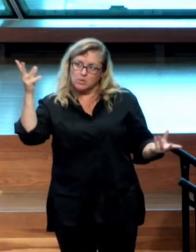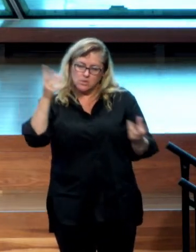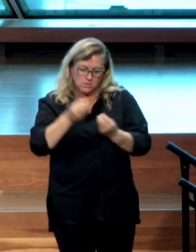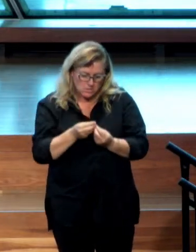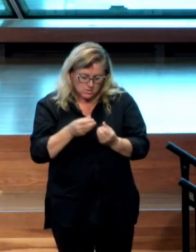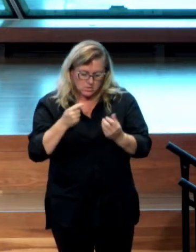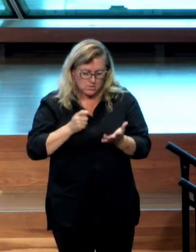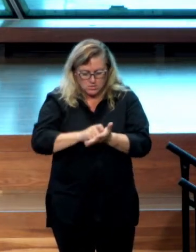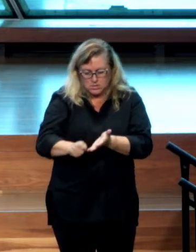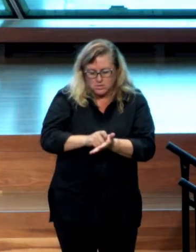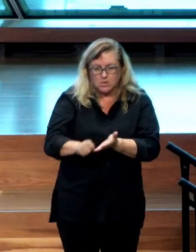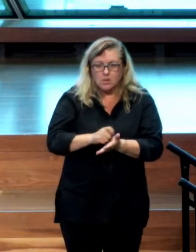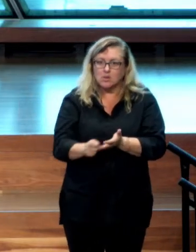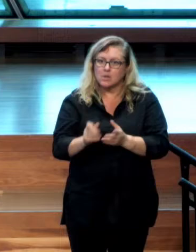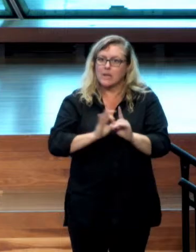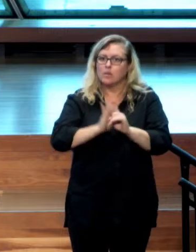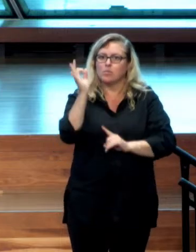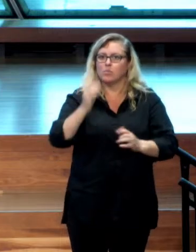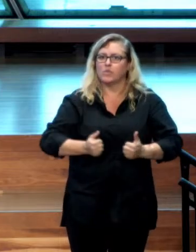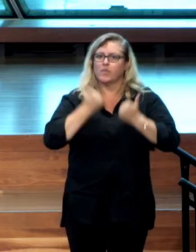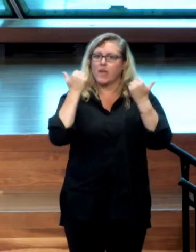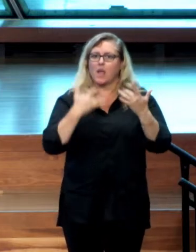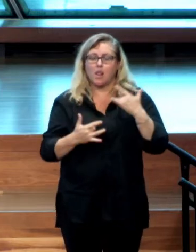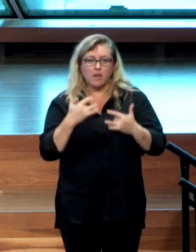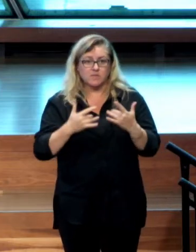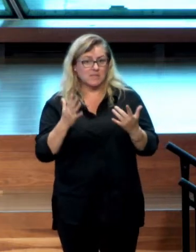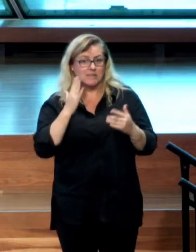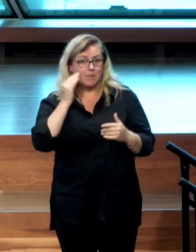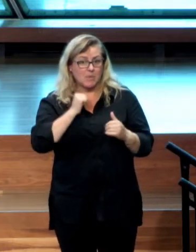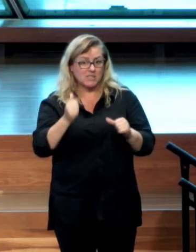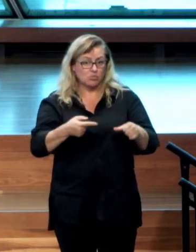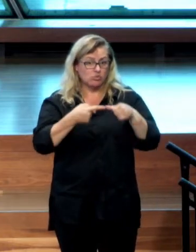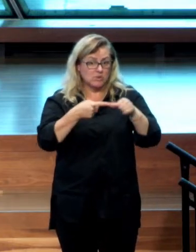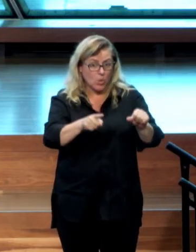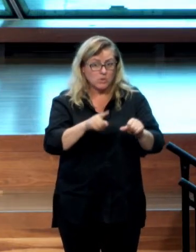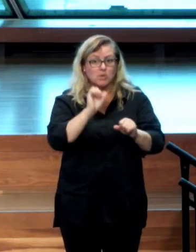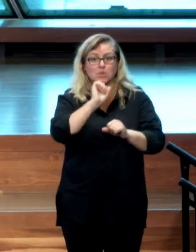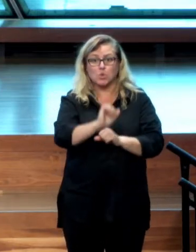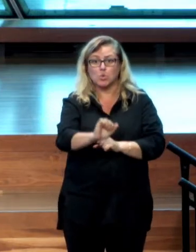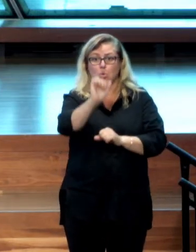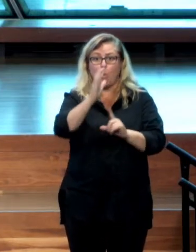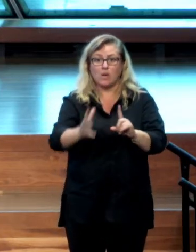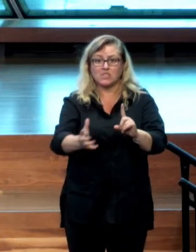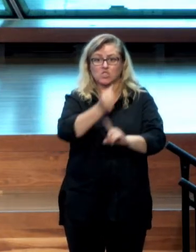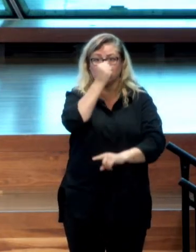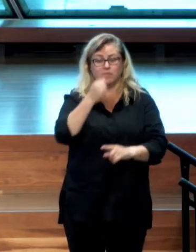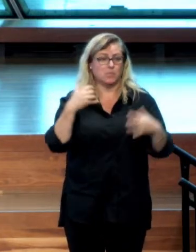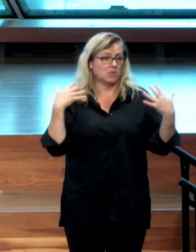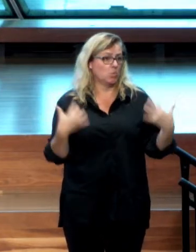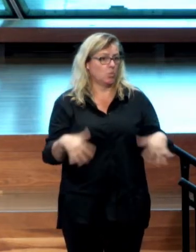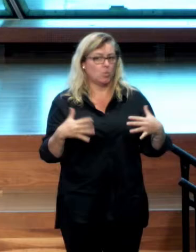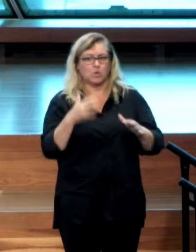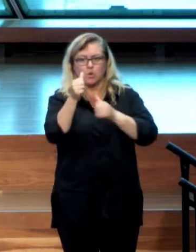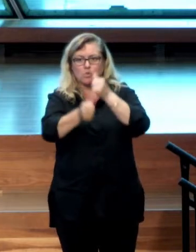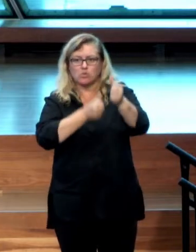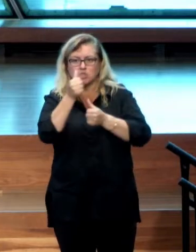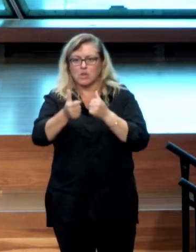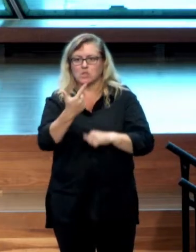make our lives better. Whatever the result tonight, your achievements are actually extraordinary. Congratulations and good luck.